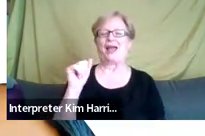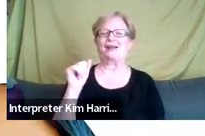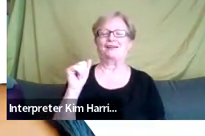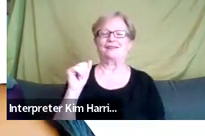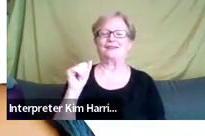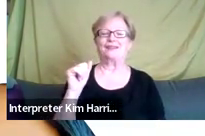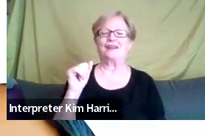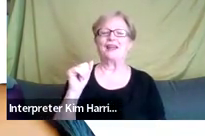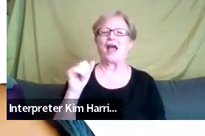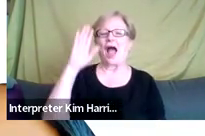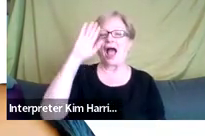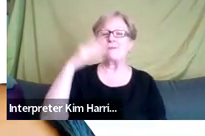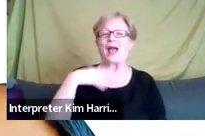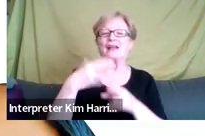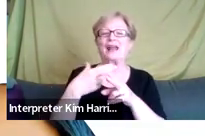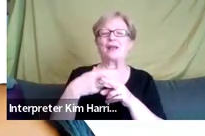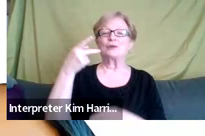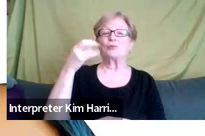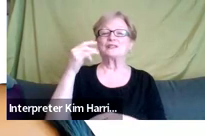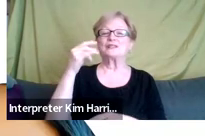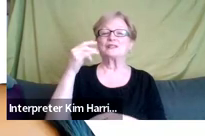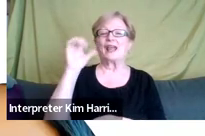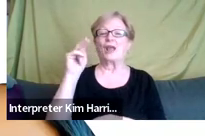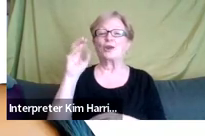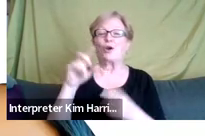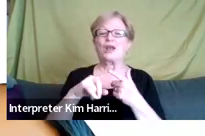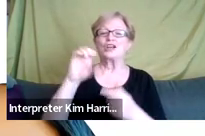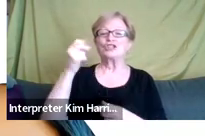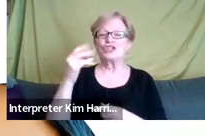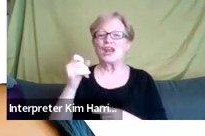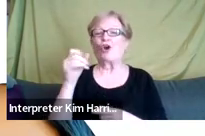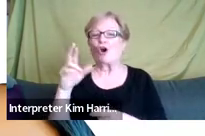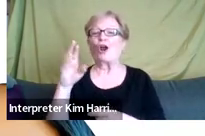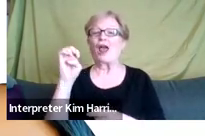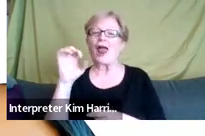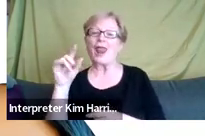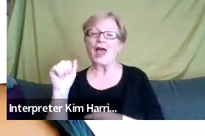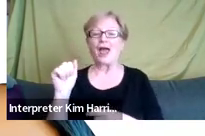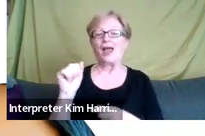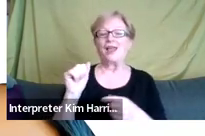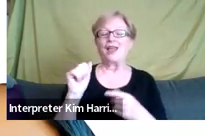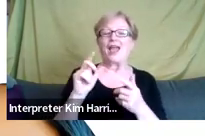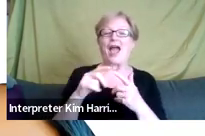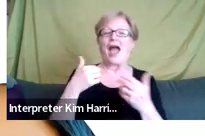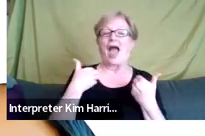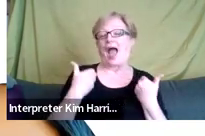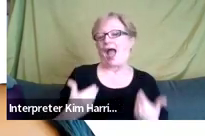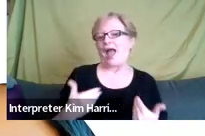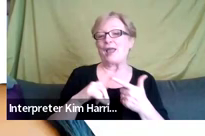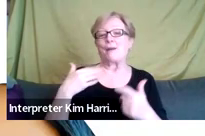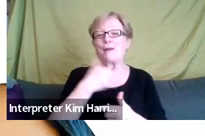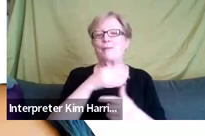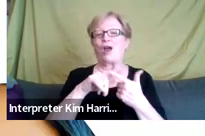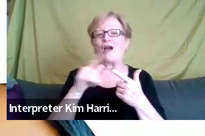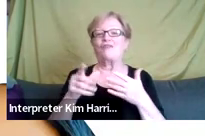Hello, my name is Priscilla Cano. My pronouns are she, her, ella. I am a member of the